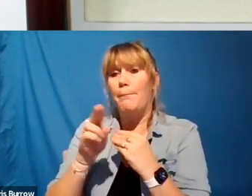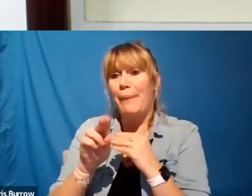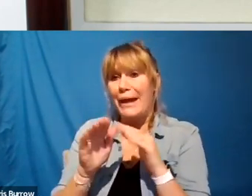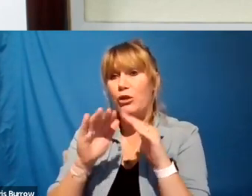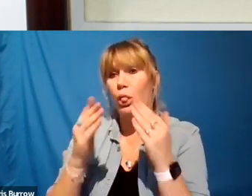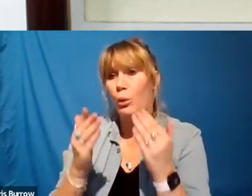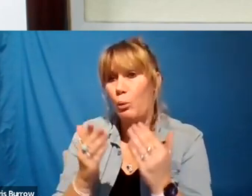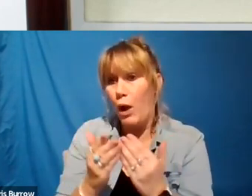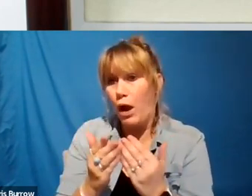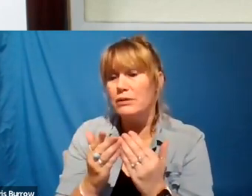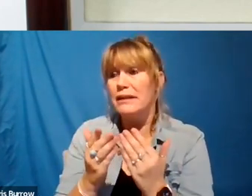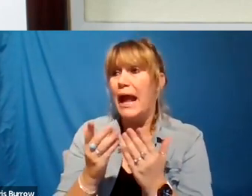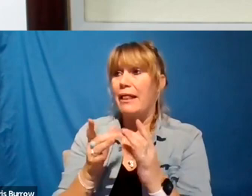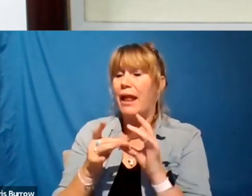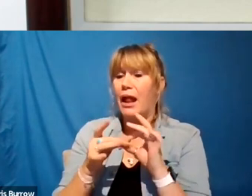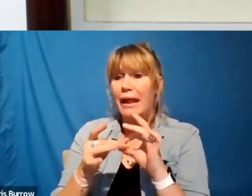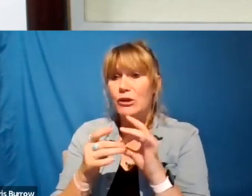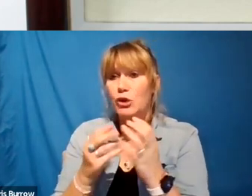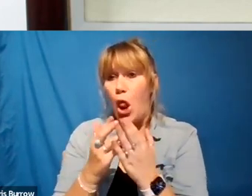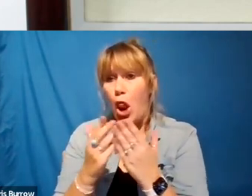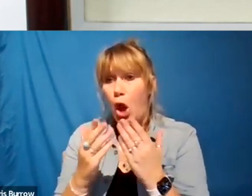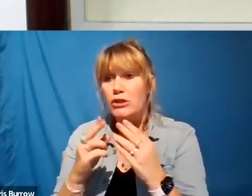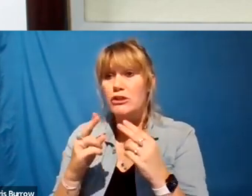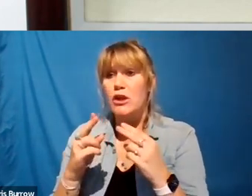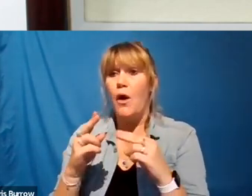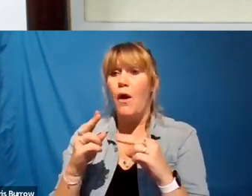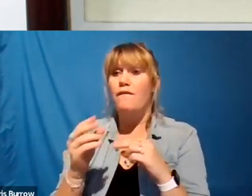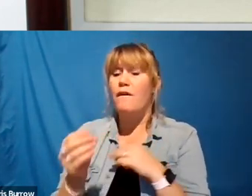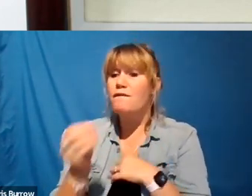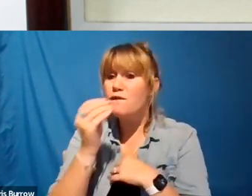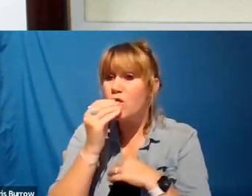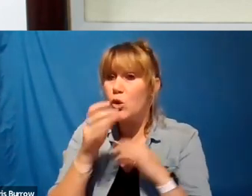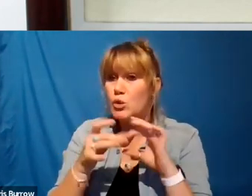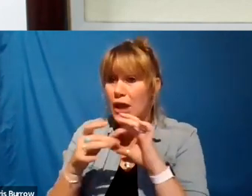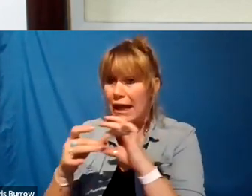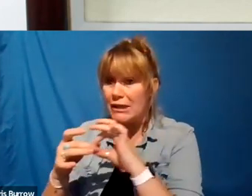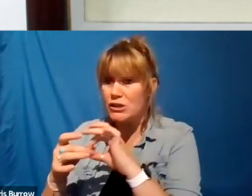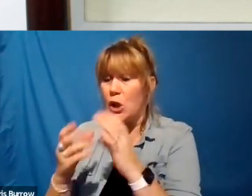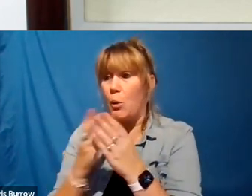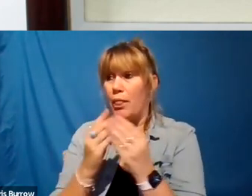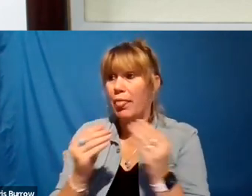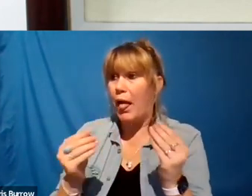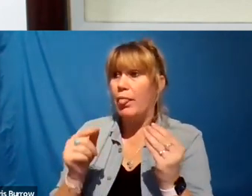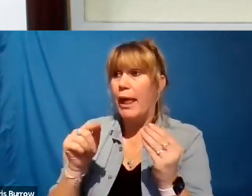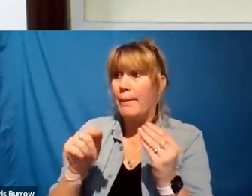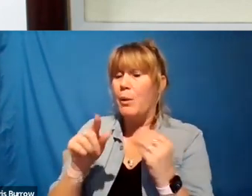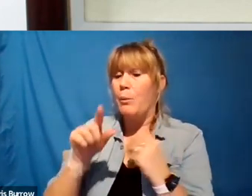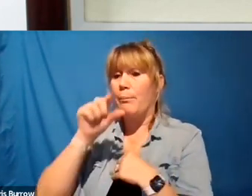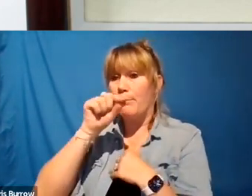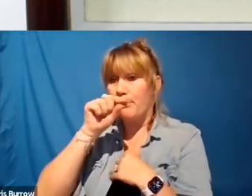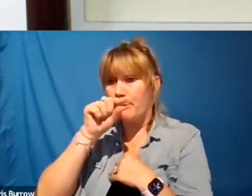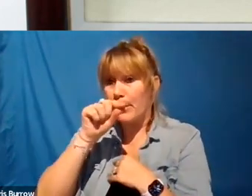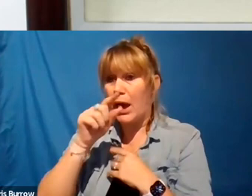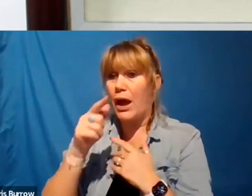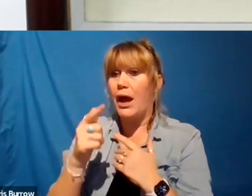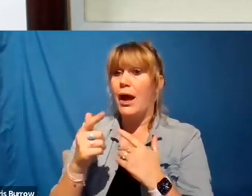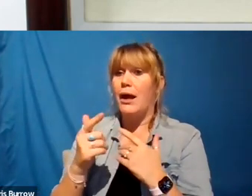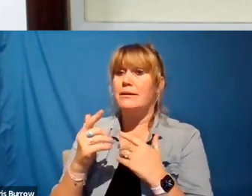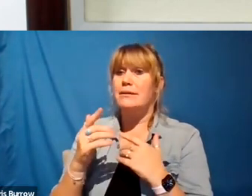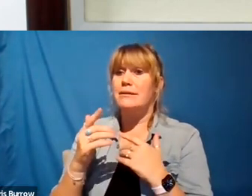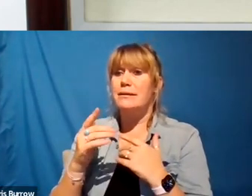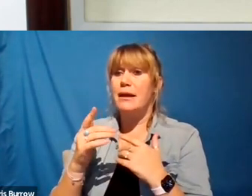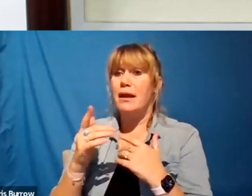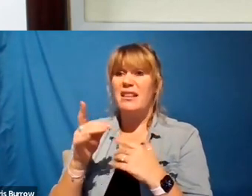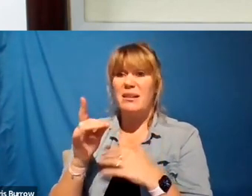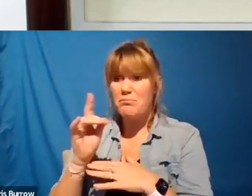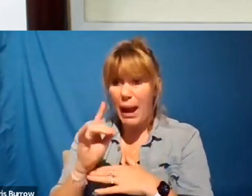foundation of many food chains. So, you know, without insects, there would not be bird, amphibian, mammal, reptile life, and human life